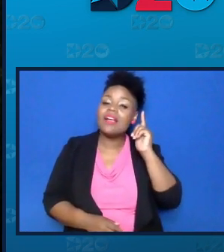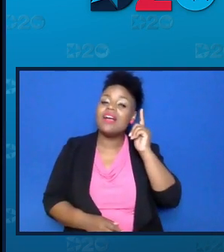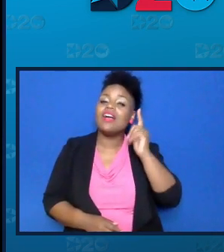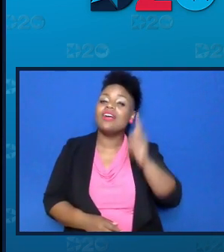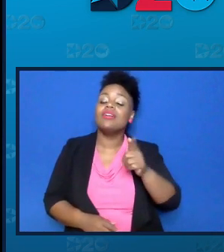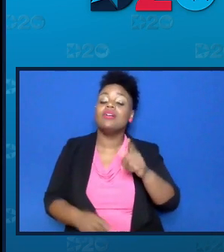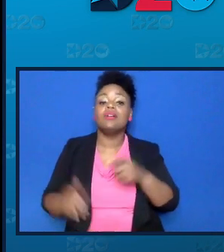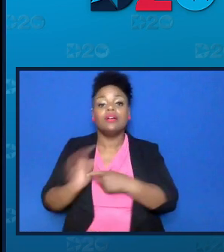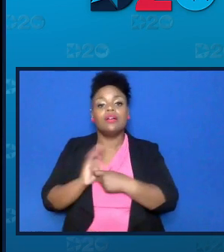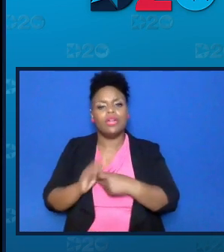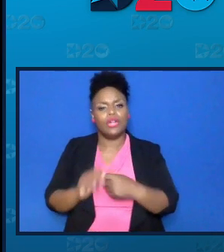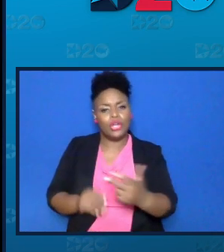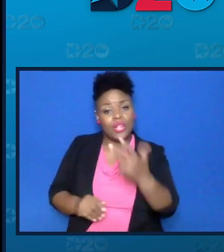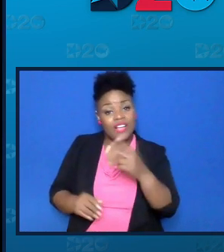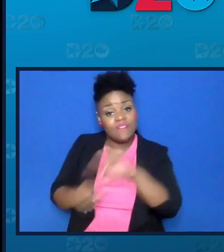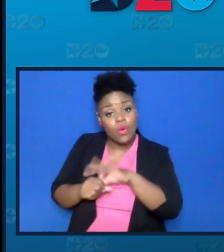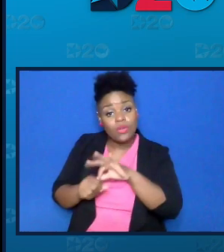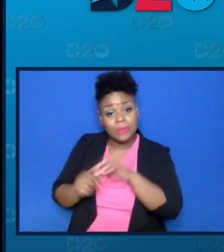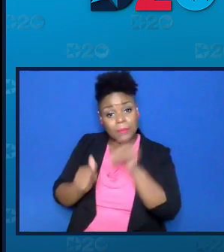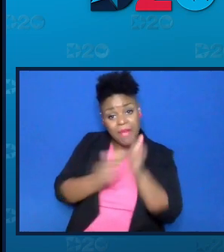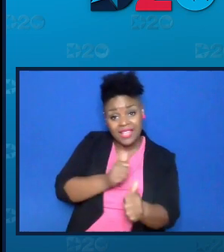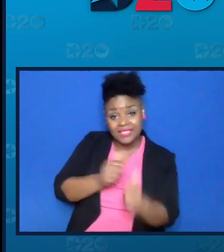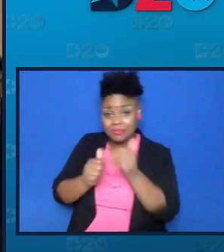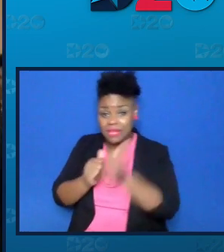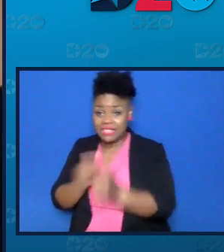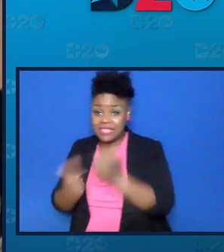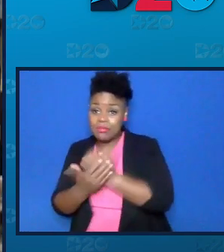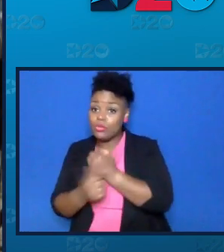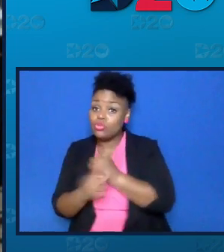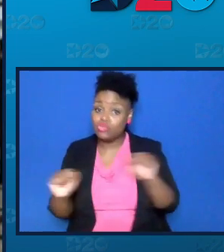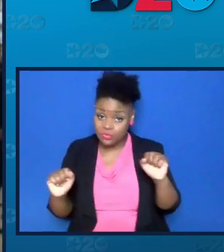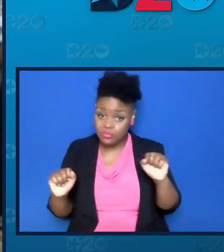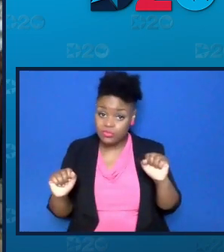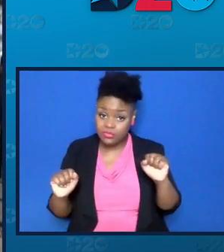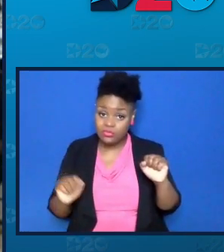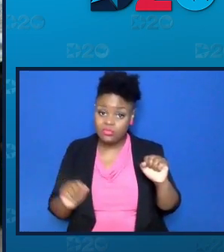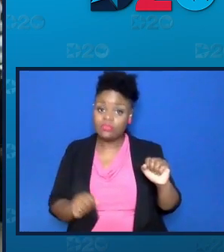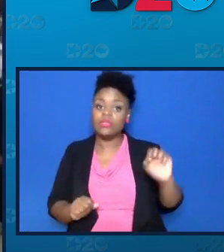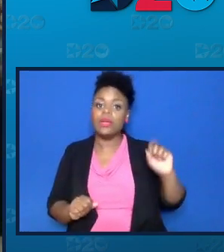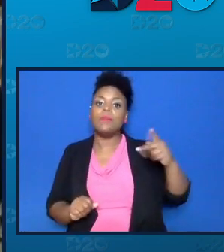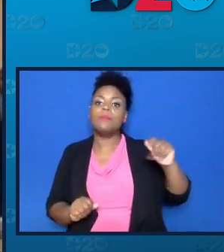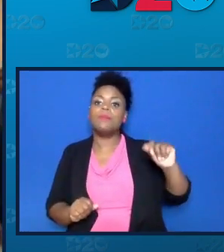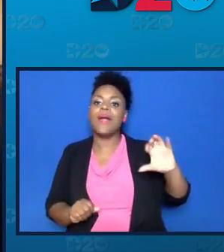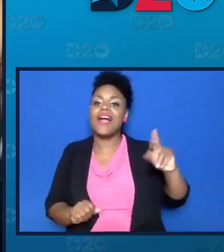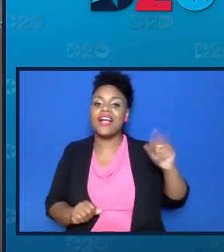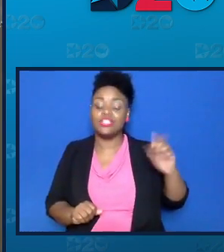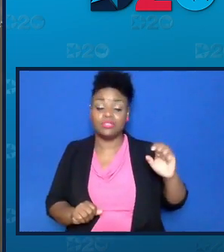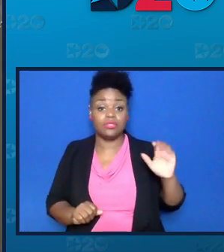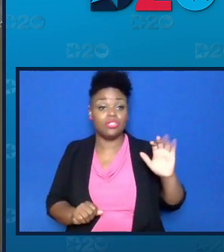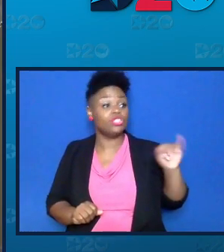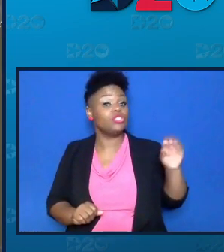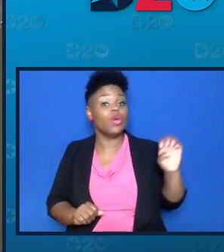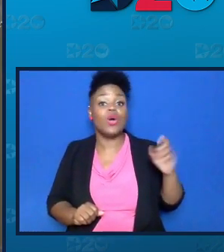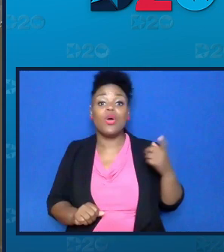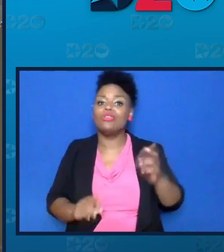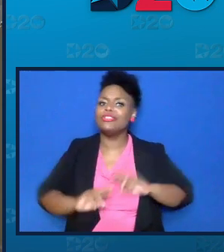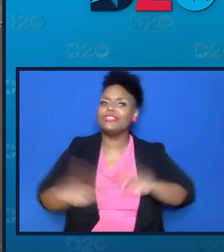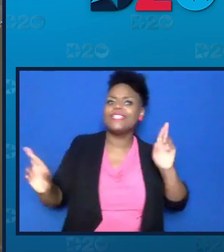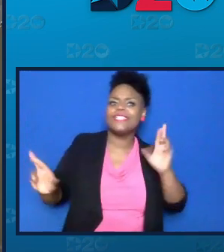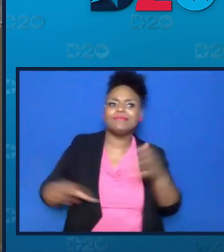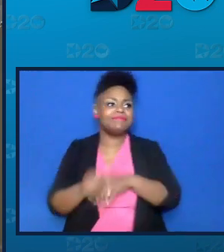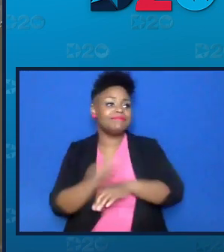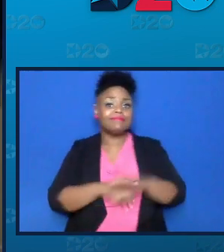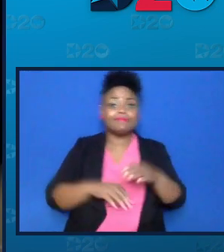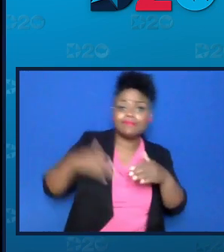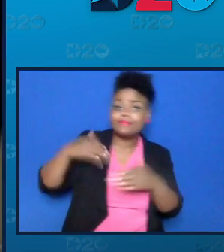package. Joe Biden was handled the task of going to get those three Republican votes. Joe returned to the